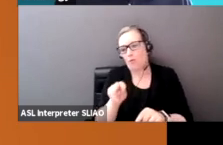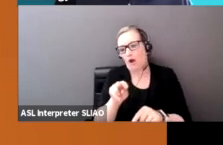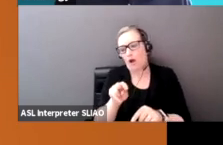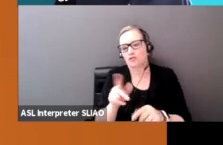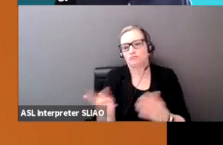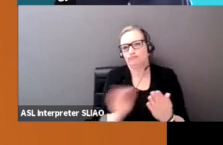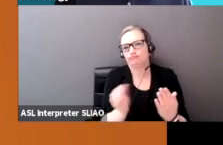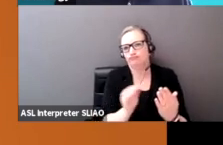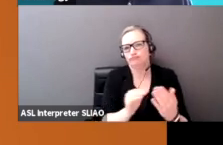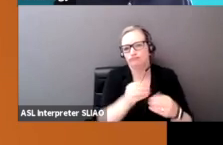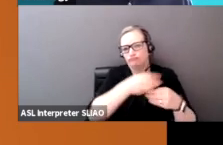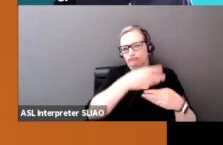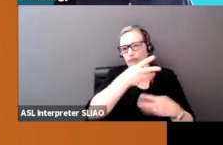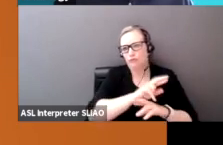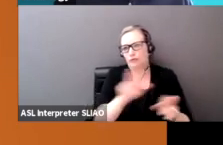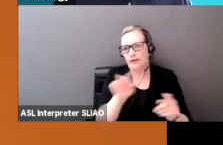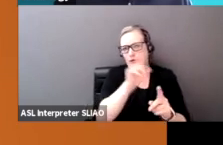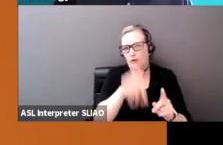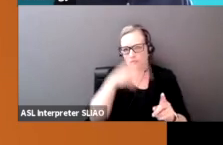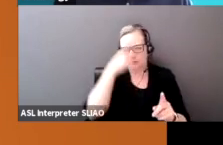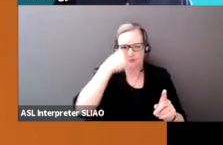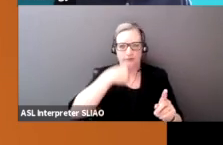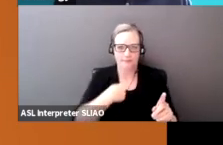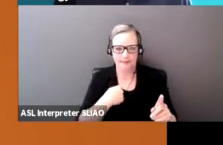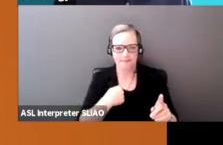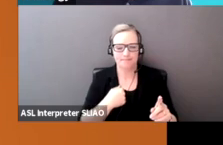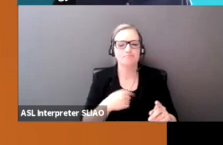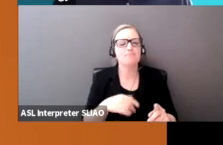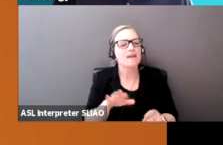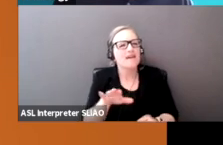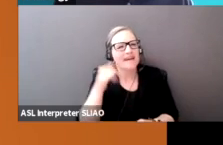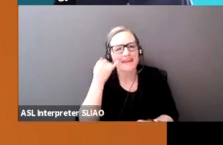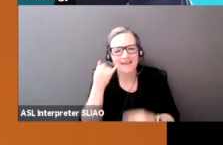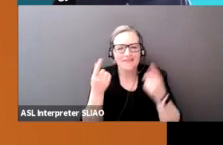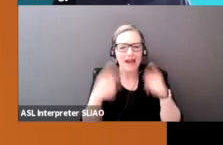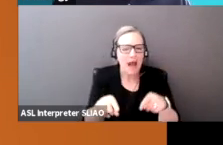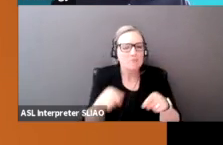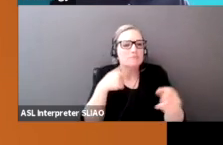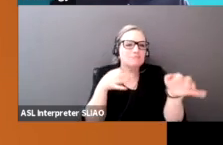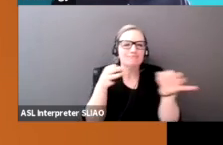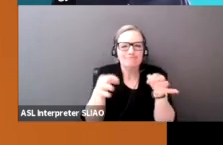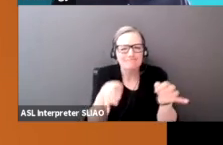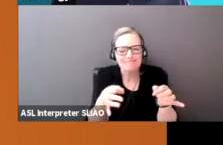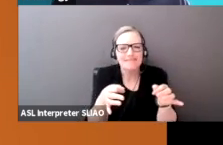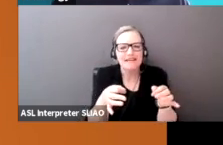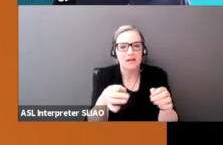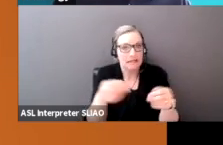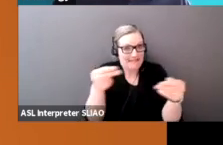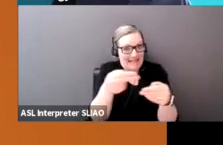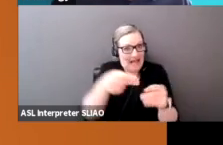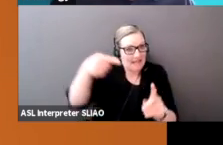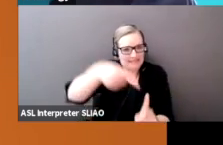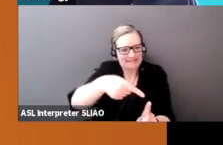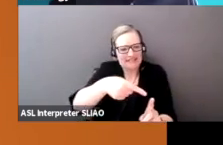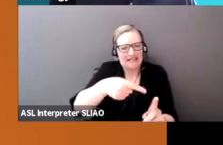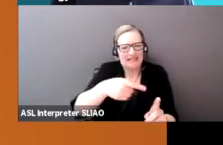have something that pertains directly to the slide, something that I may have misspoken or that needs clarification, then